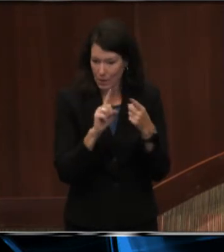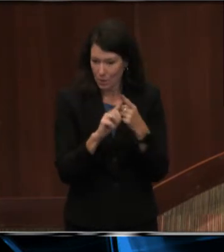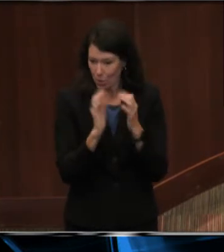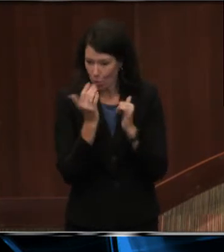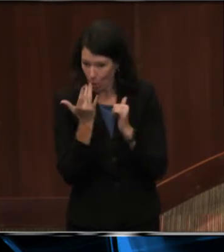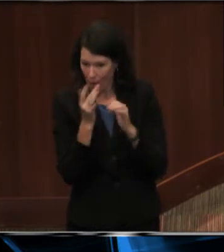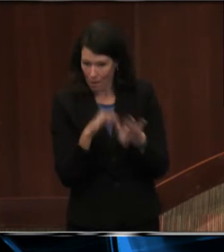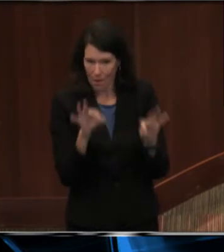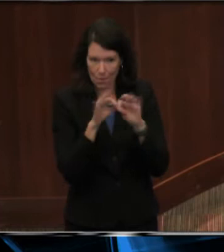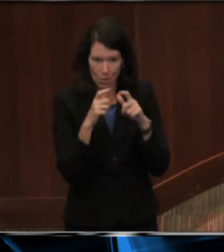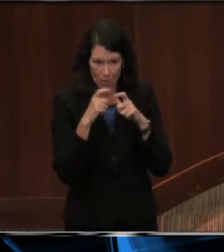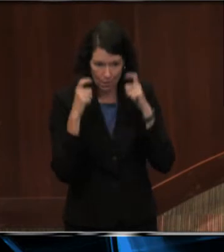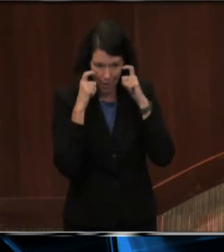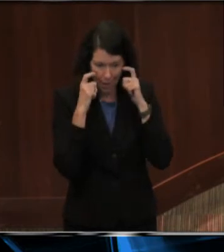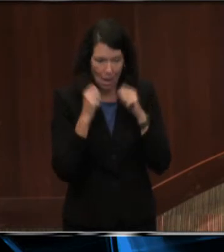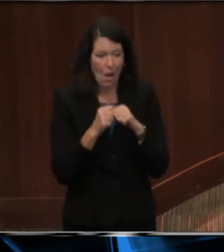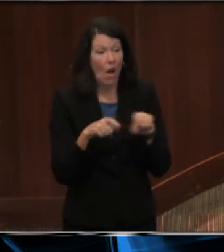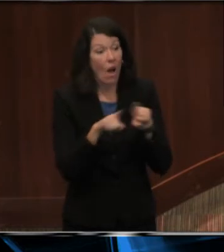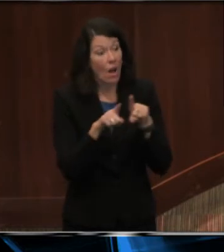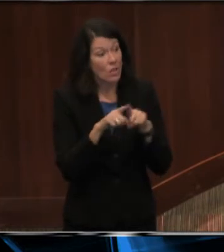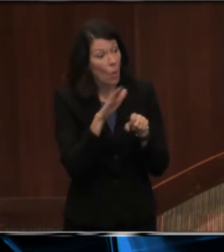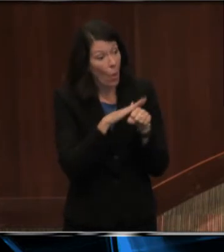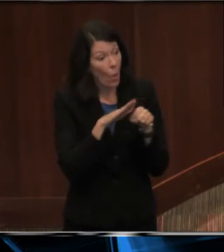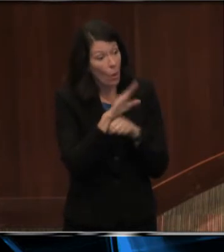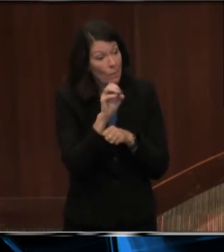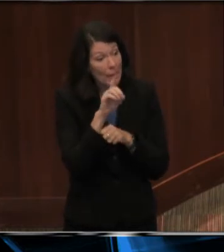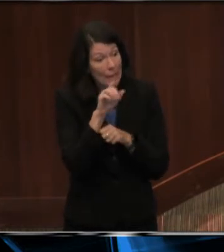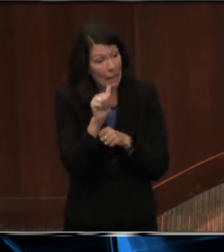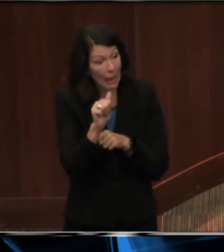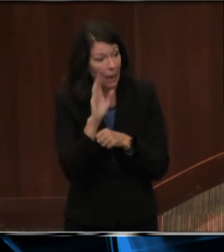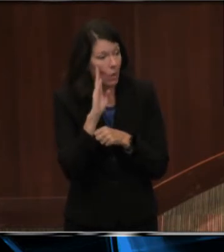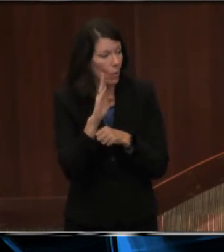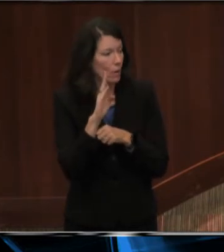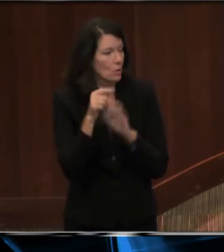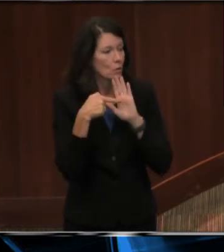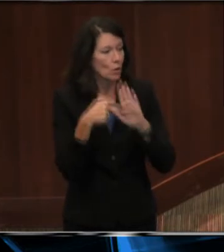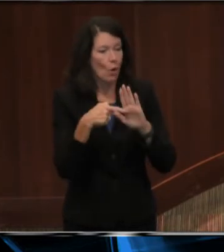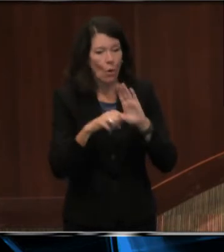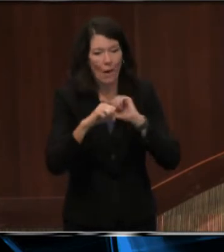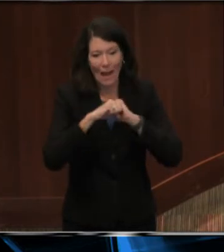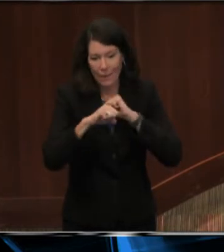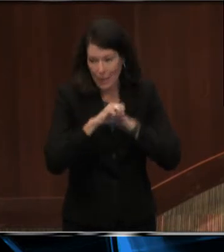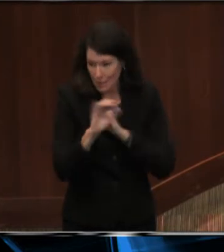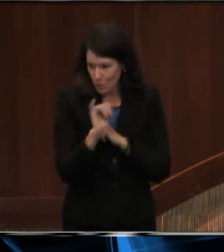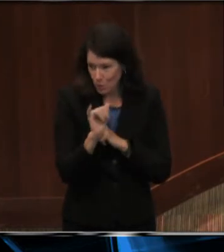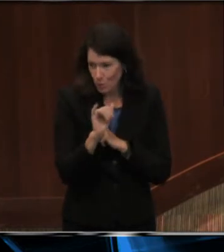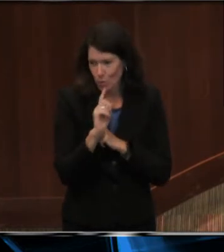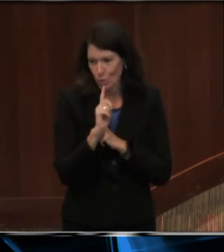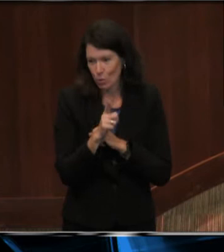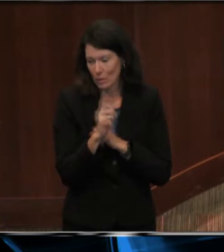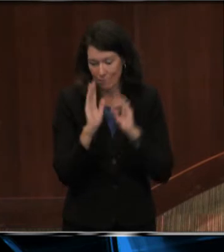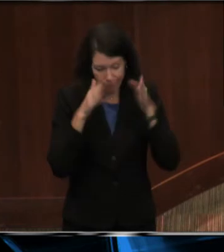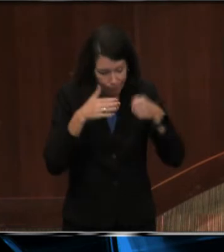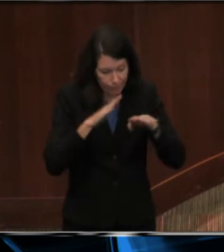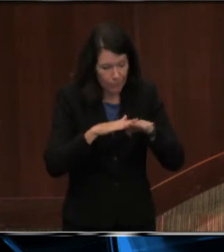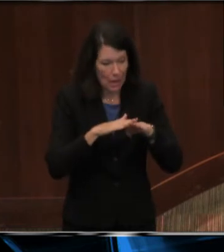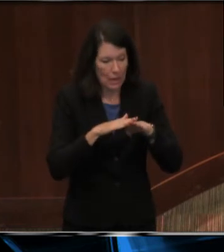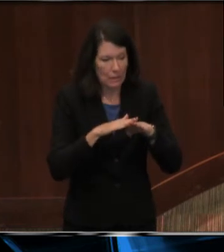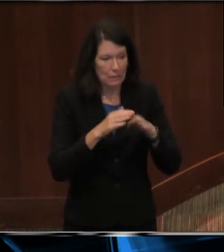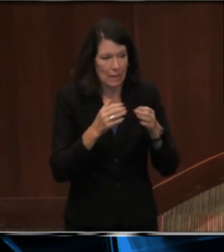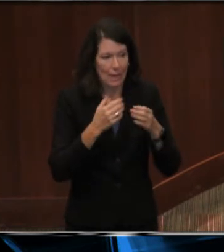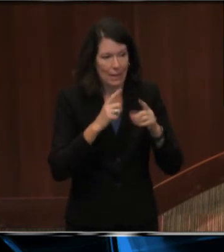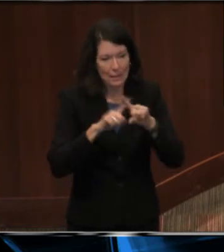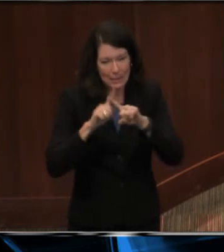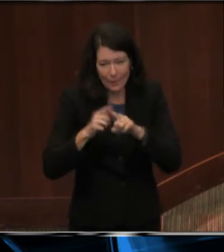wear a mask. And then we've also had some of our local media partners that have been running those PSAs as well. So we've really just been kind of focused on hitting all of those